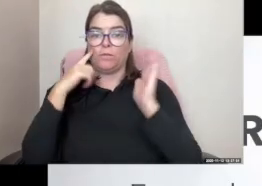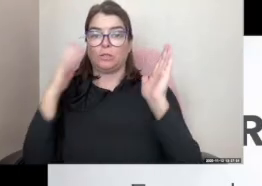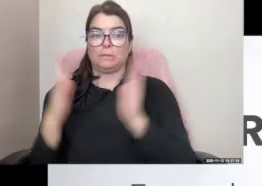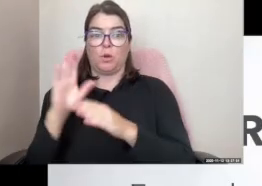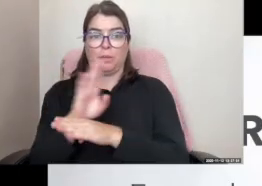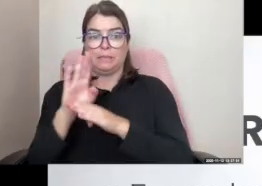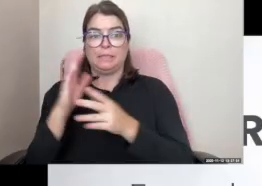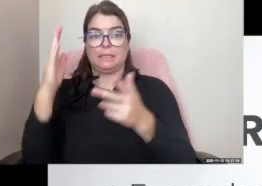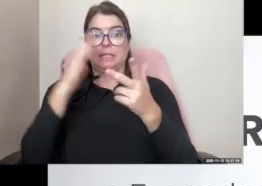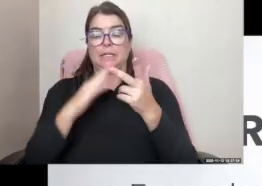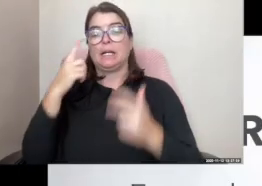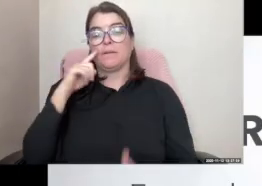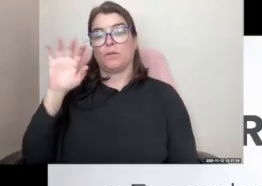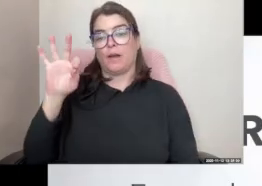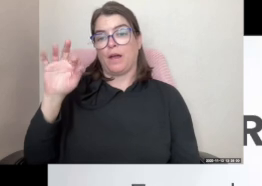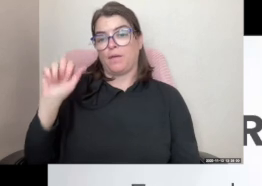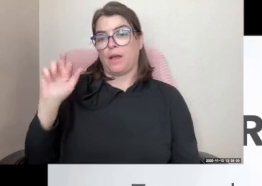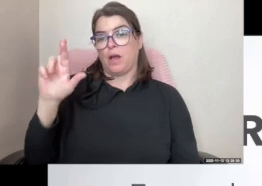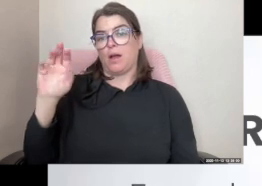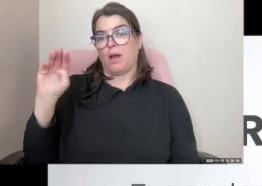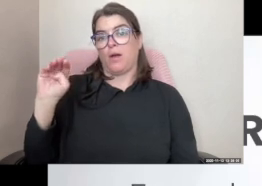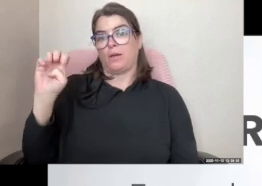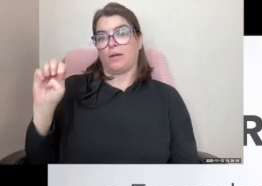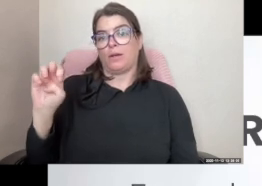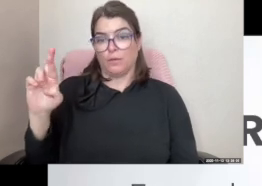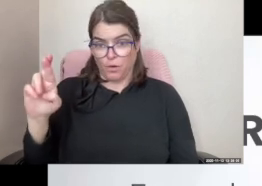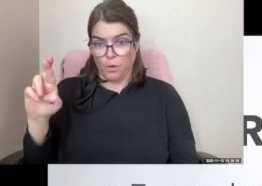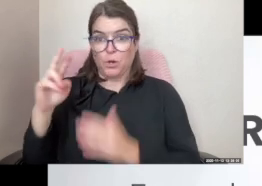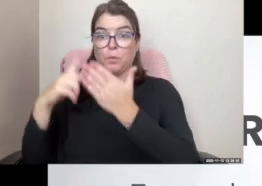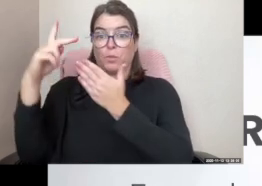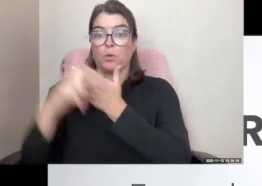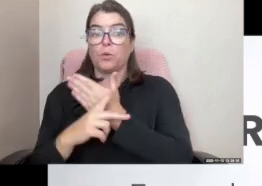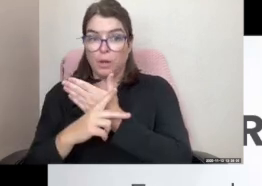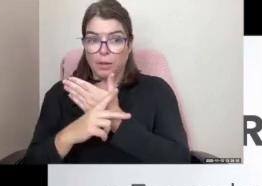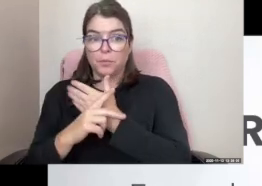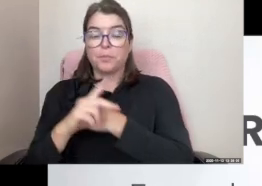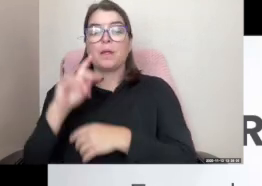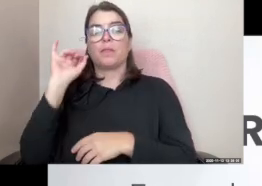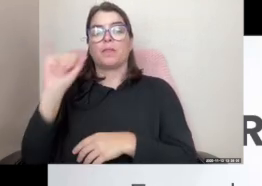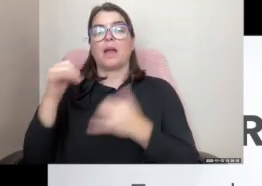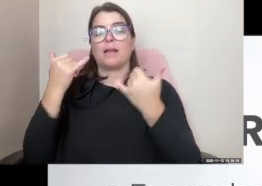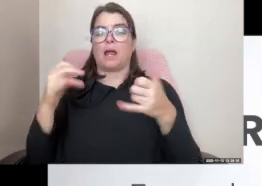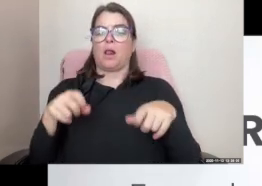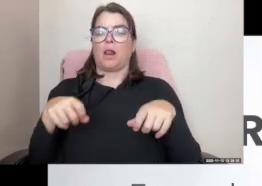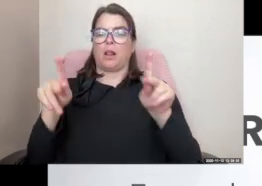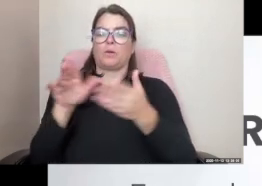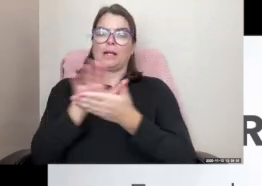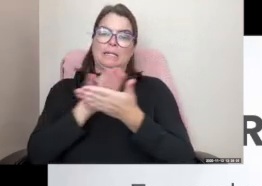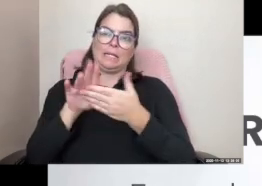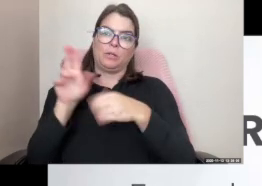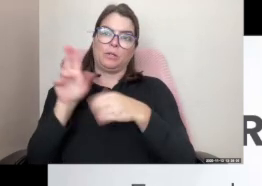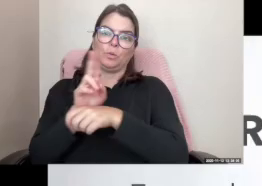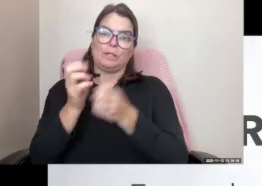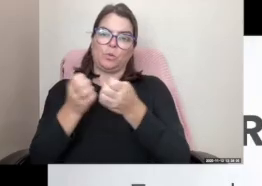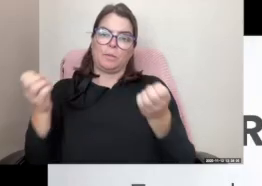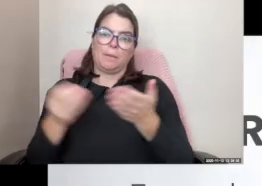Technology Program, also known as SHIFT, the SHIFT program has lowered match requirements for small businesses. For the Funding